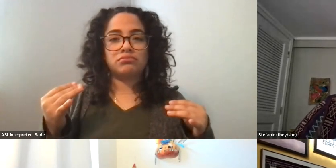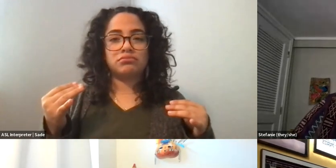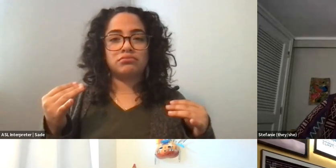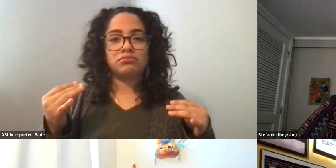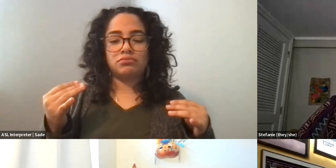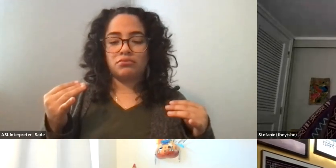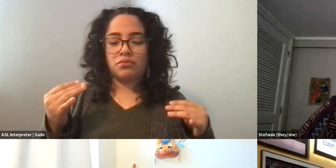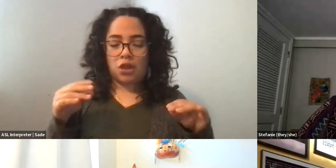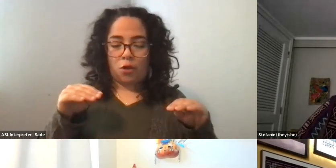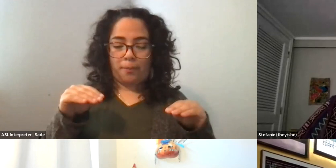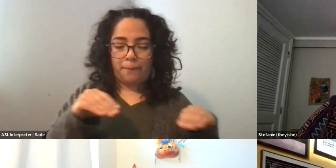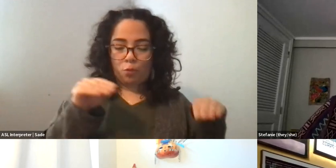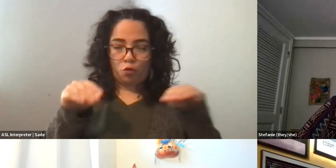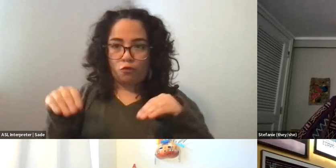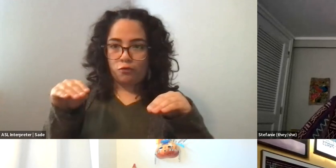in movement work,